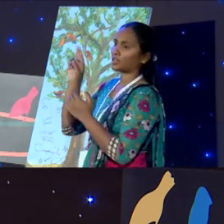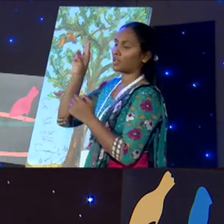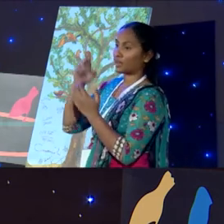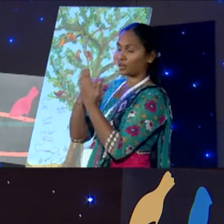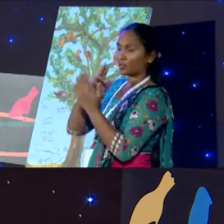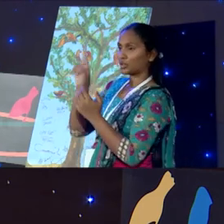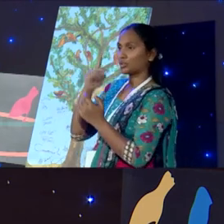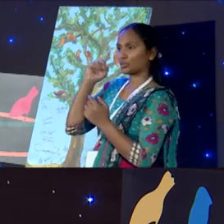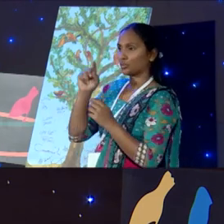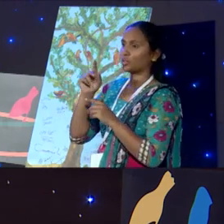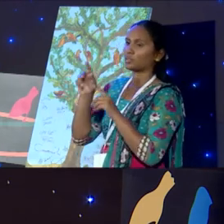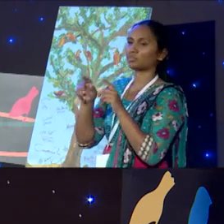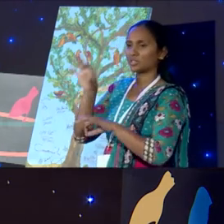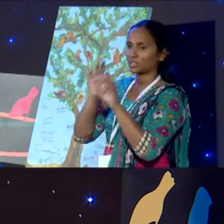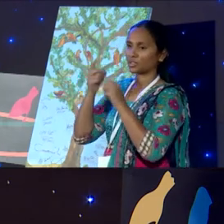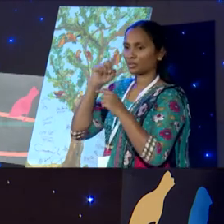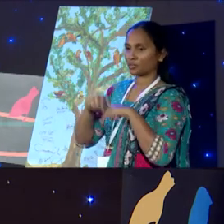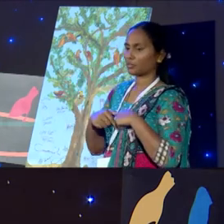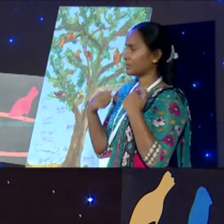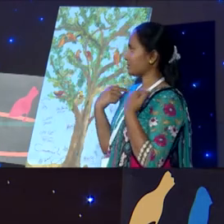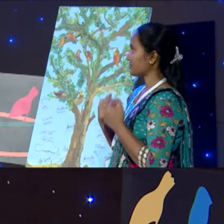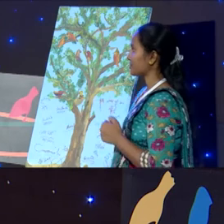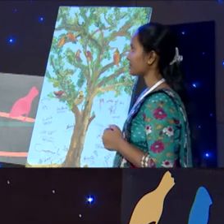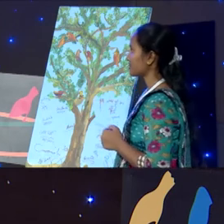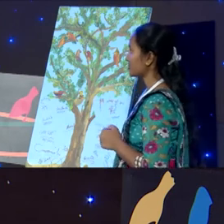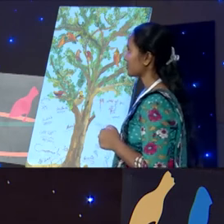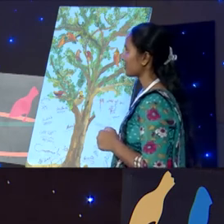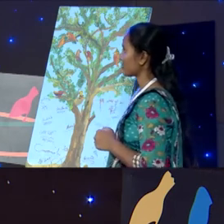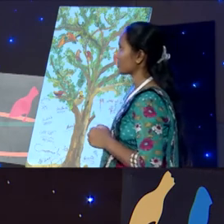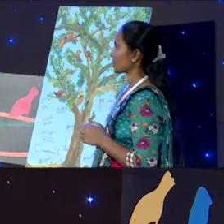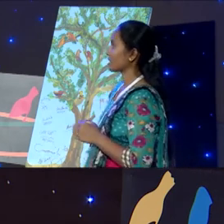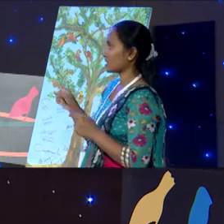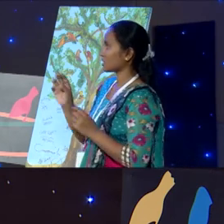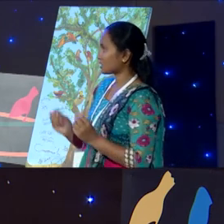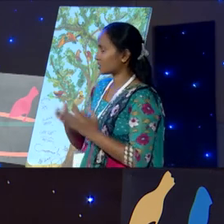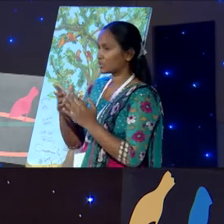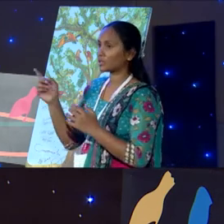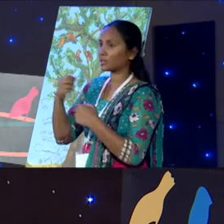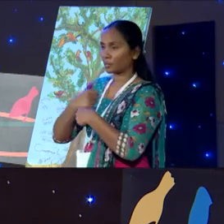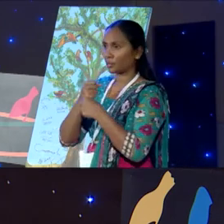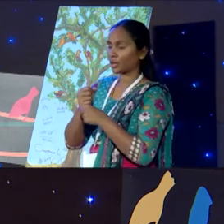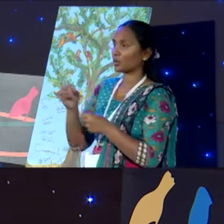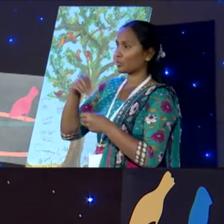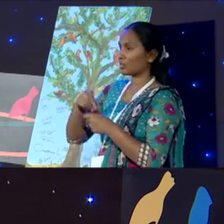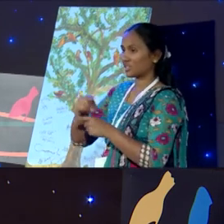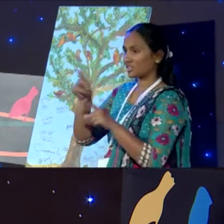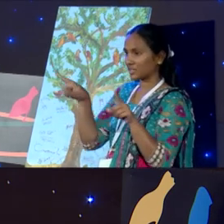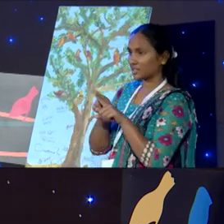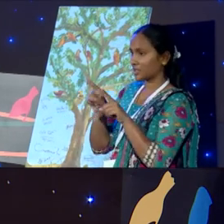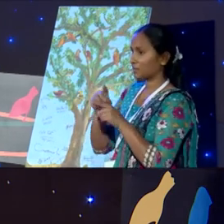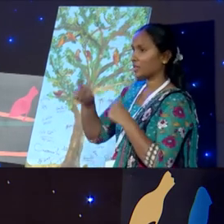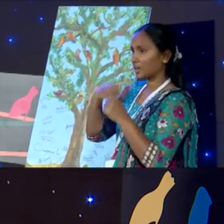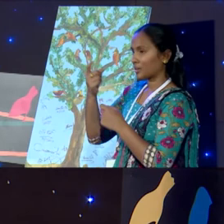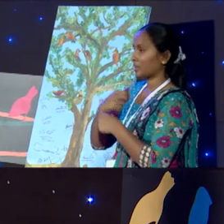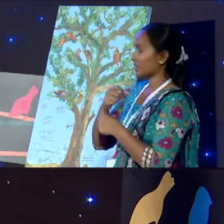challenge to target, not just matchmaking. It's of course started with that, but I have to go make sure platforms like this happen every day